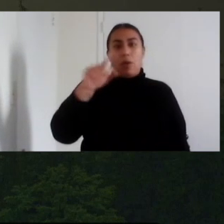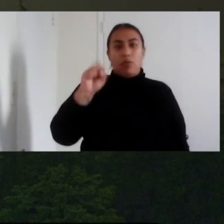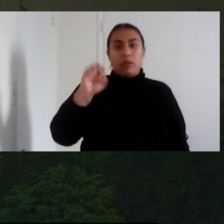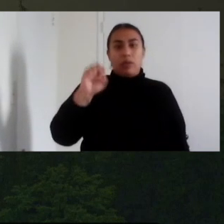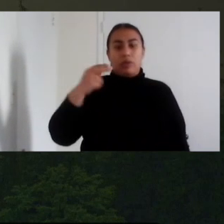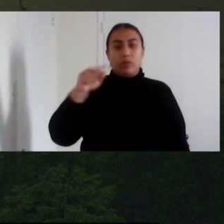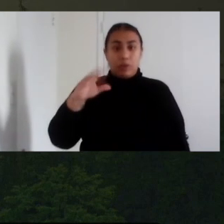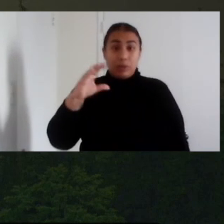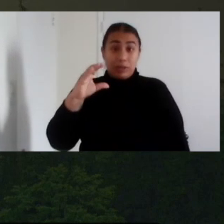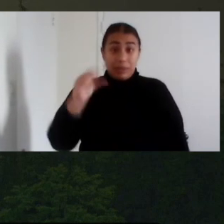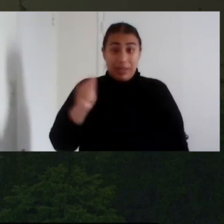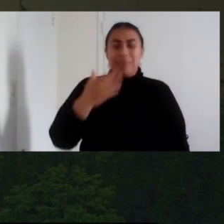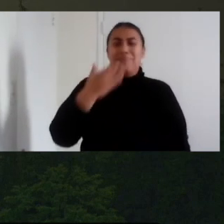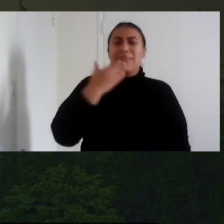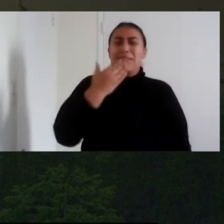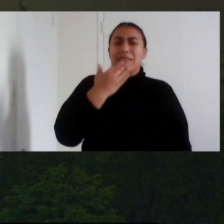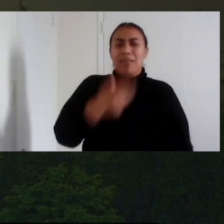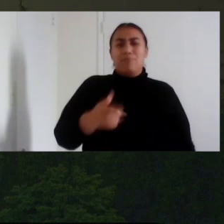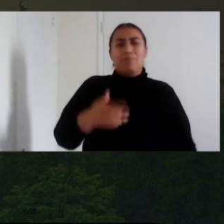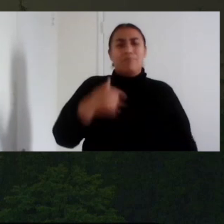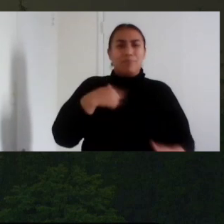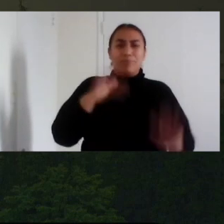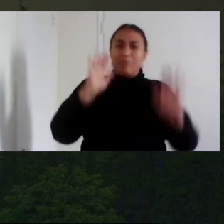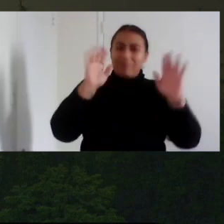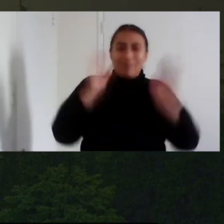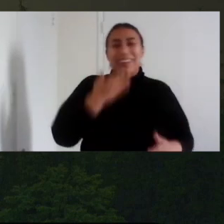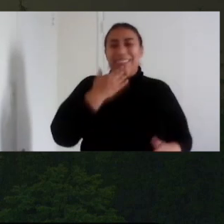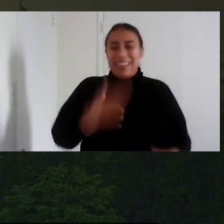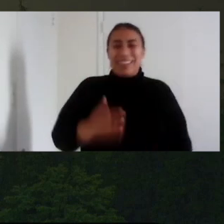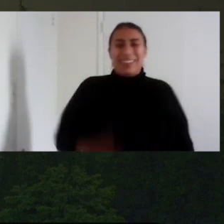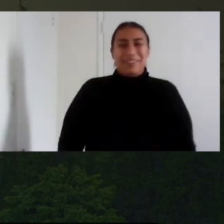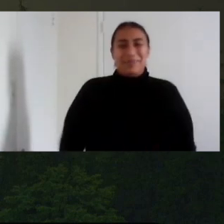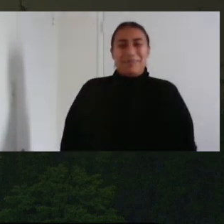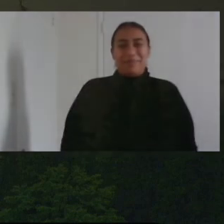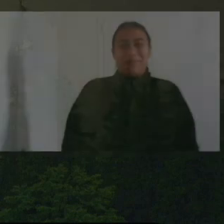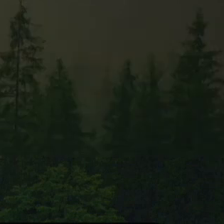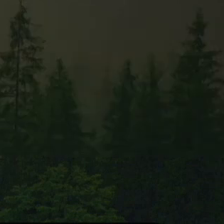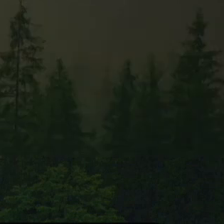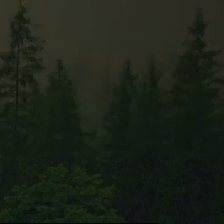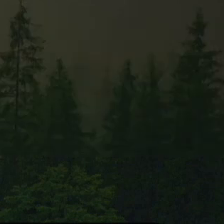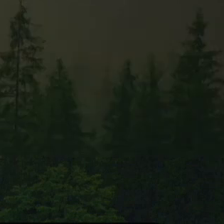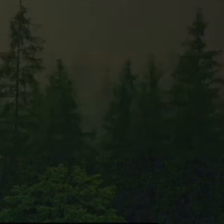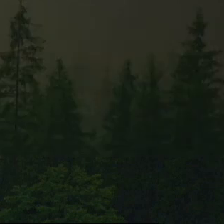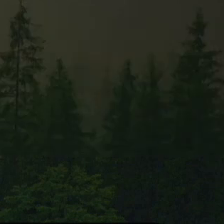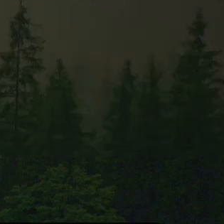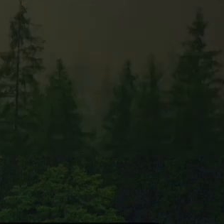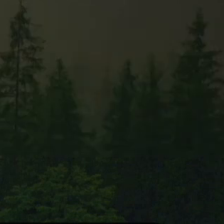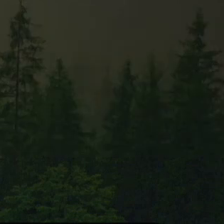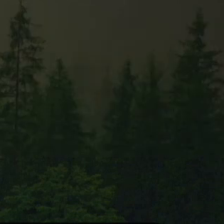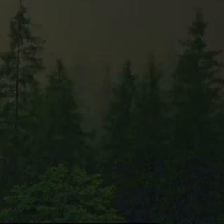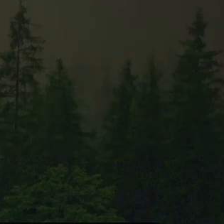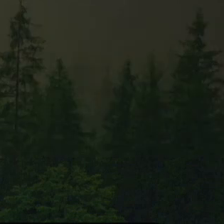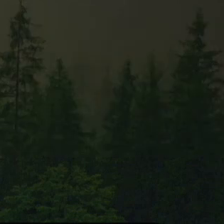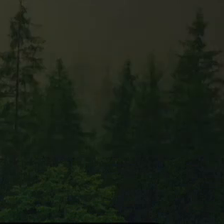Booking at Apollo Research for appointments, marketing at apolloresearch.ca for any future ideas. Thanks so much. I hope you guys have a great day.